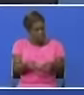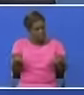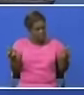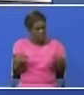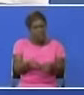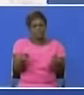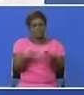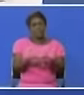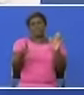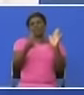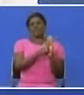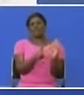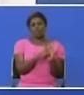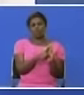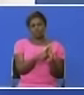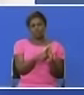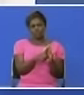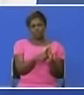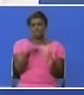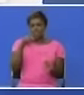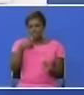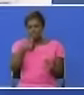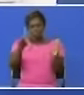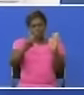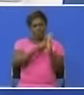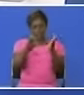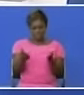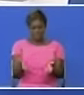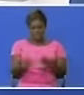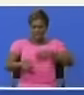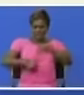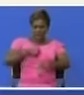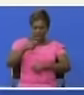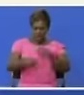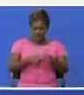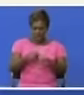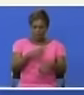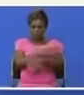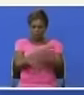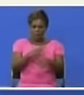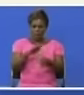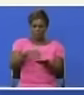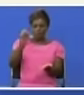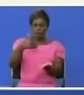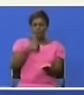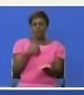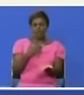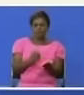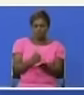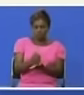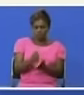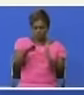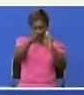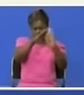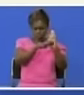still the same Film and Stage Act. Amendments have been done. Yeah, yeah. New laws have come into place. Our Act has also been given more powers through even the